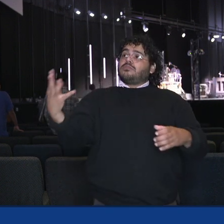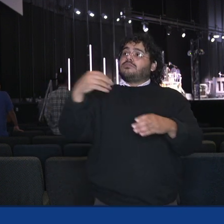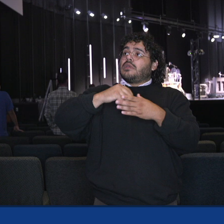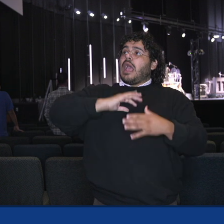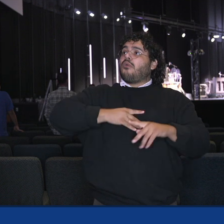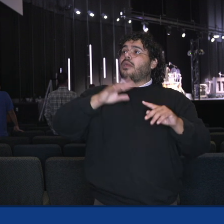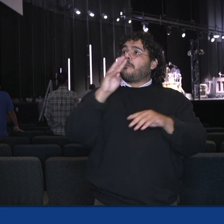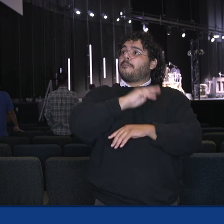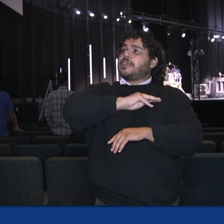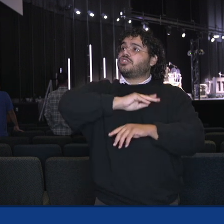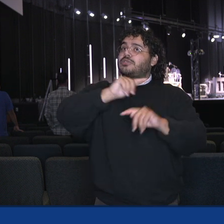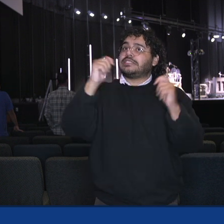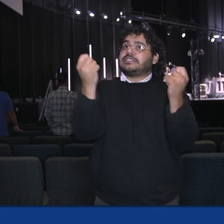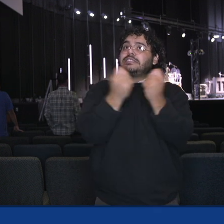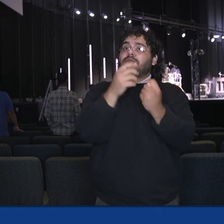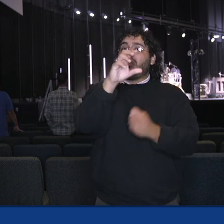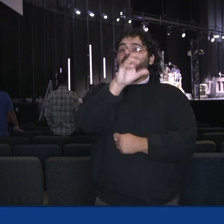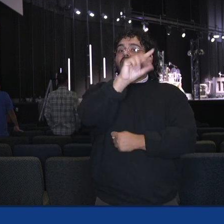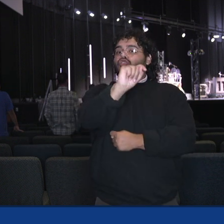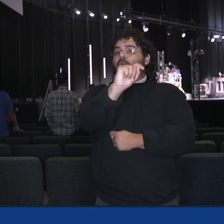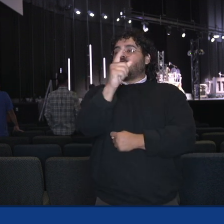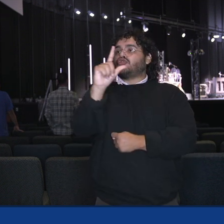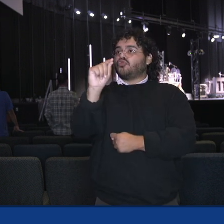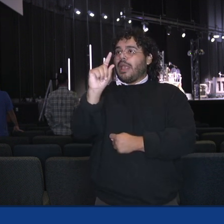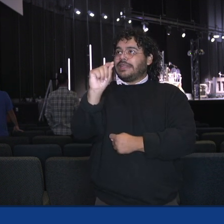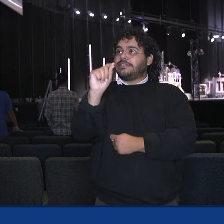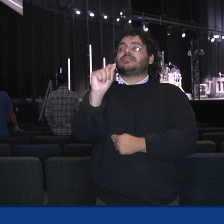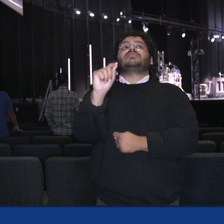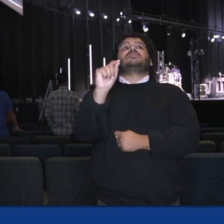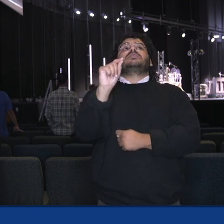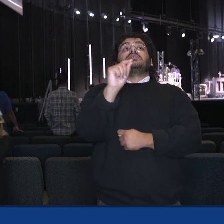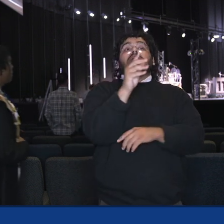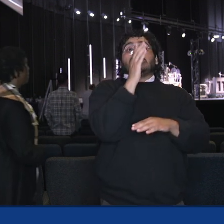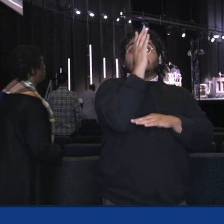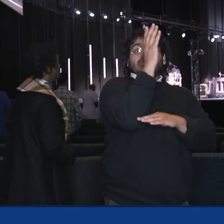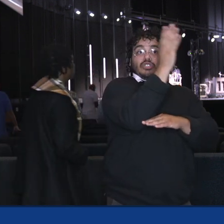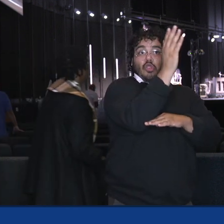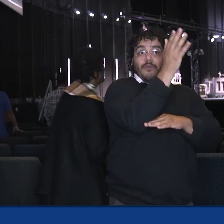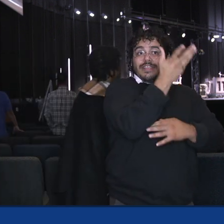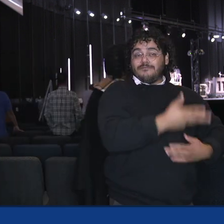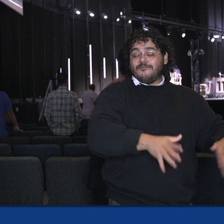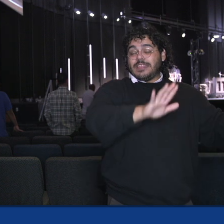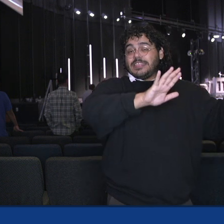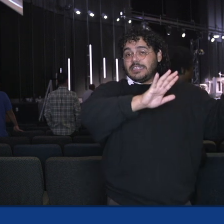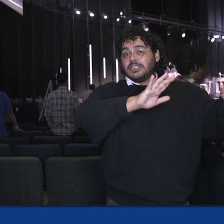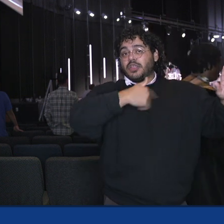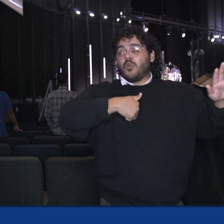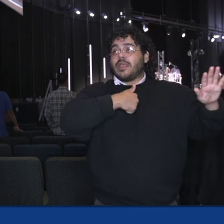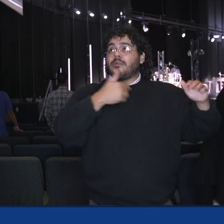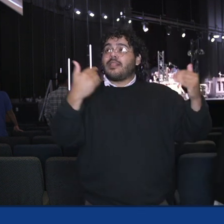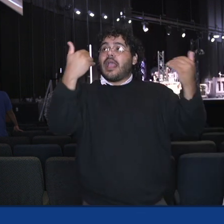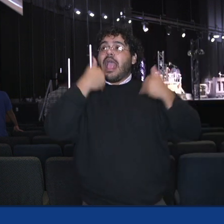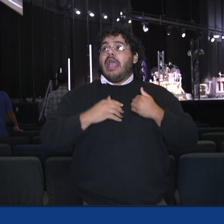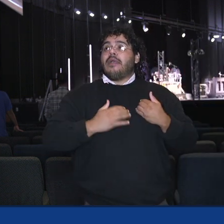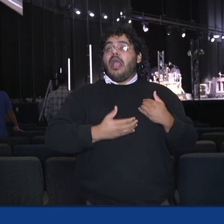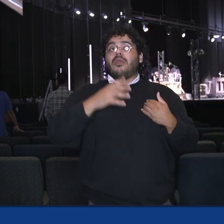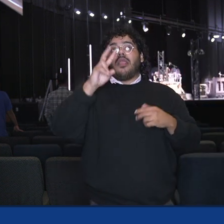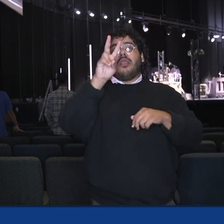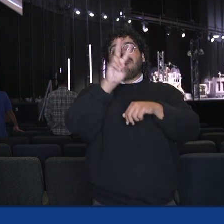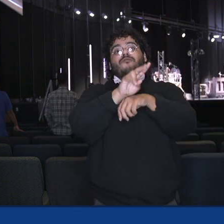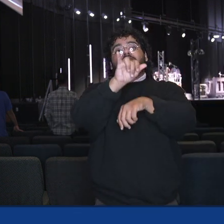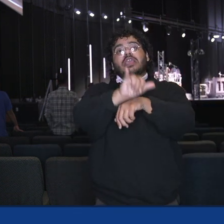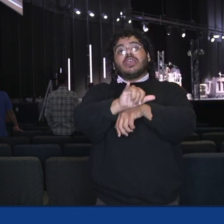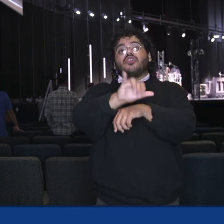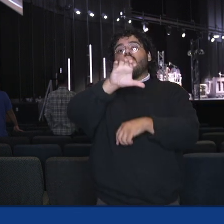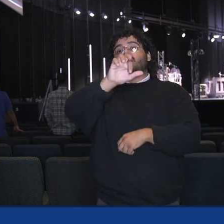ministry team, October 20th, after the services, we will have our Vineyard Core lab. You must